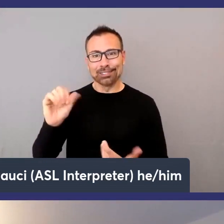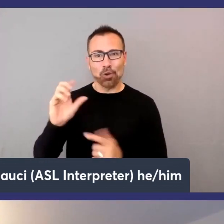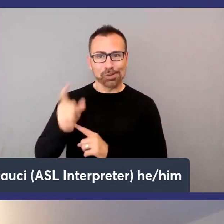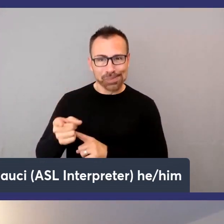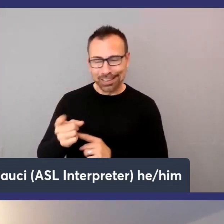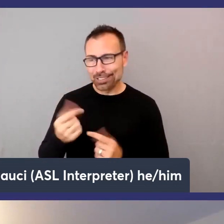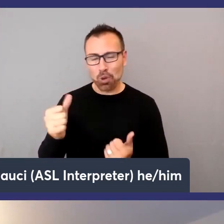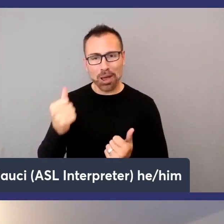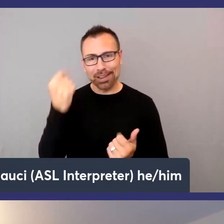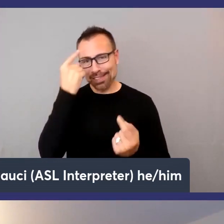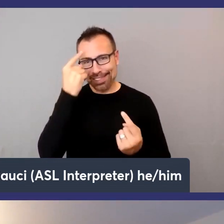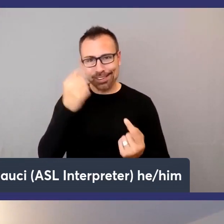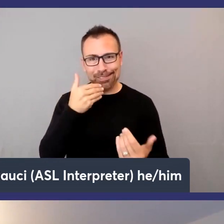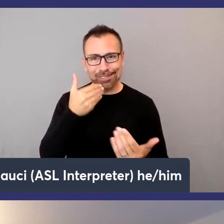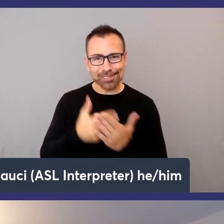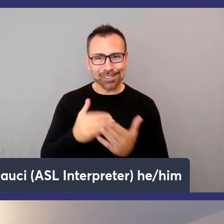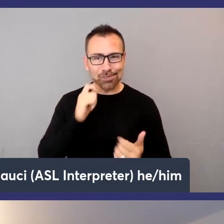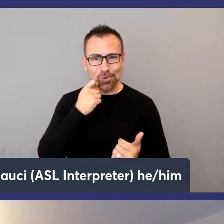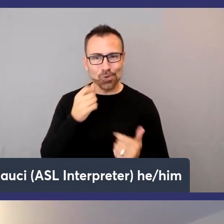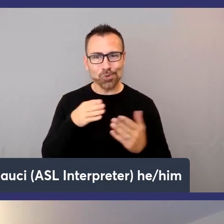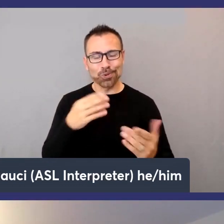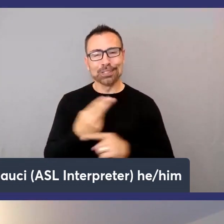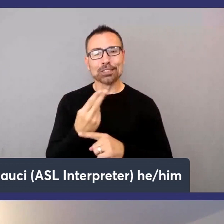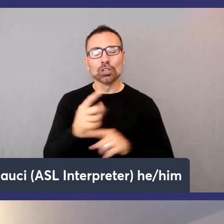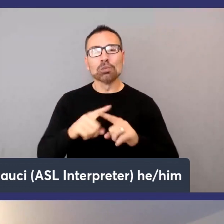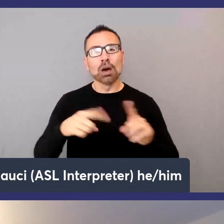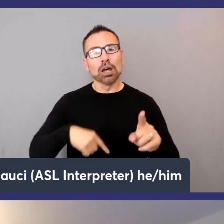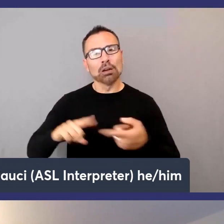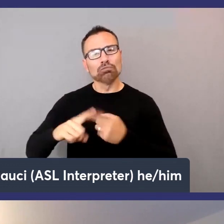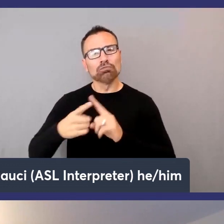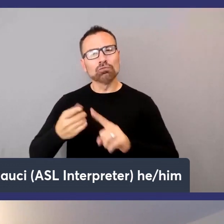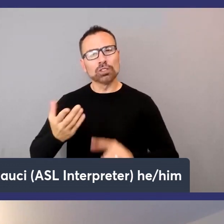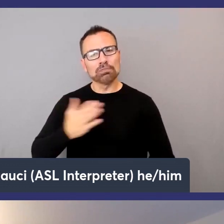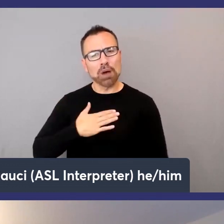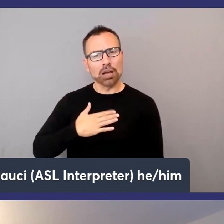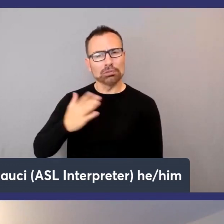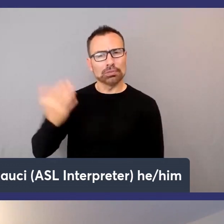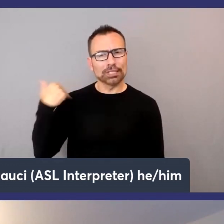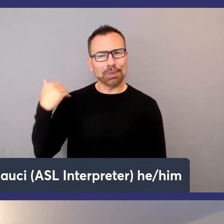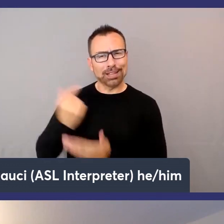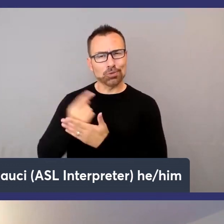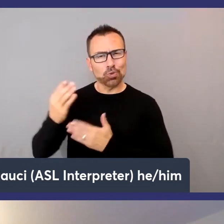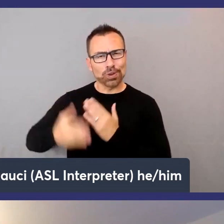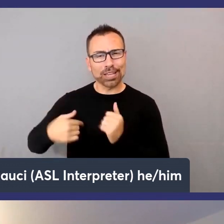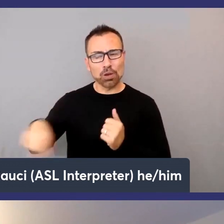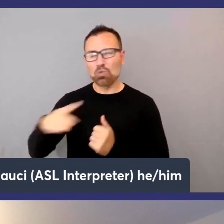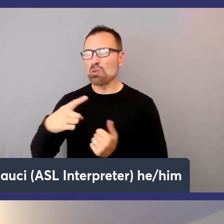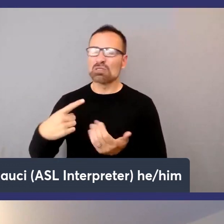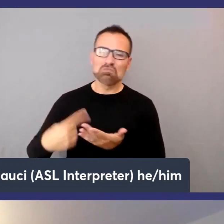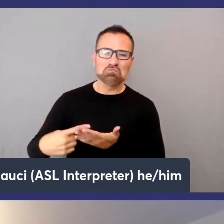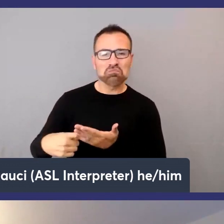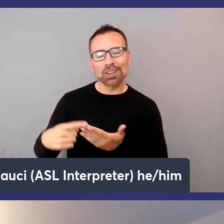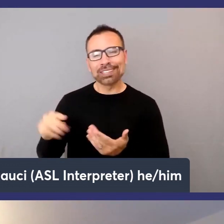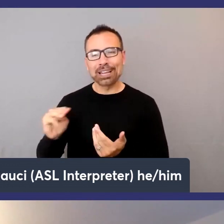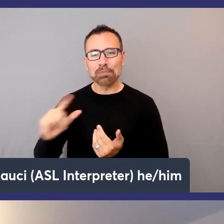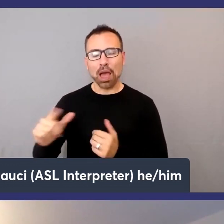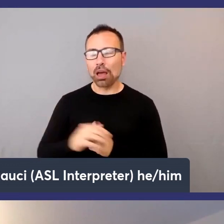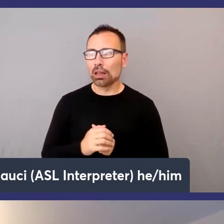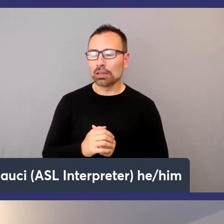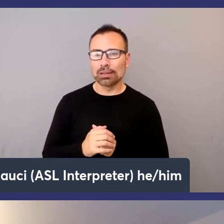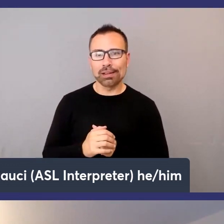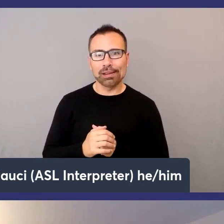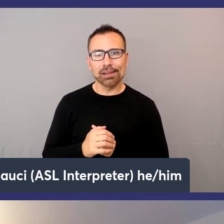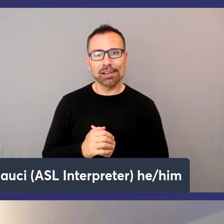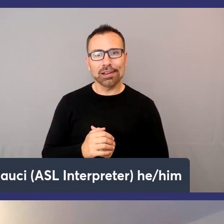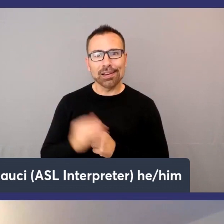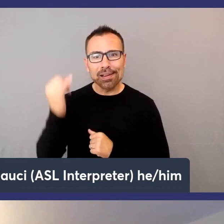heard from a friend of mine this weekend about we were just walking and talking about uses of ML and imagine like tagging or